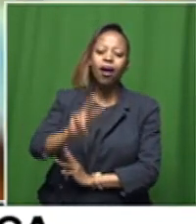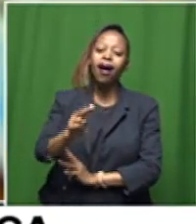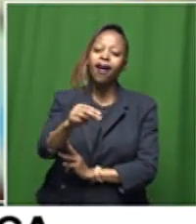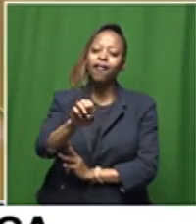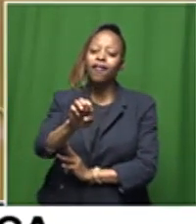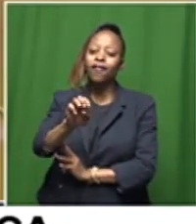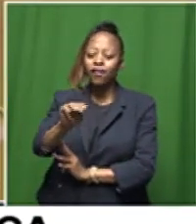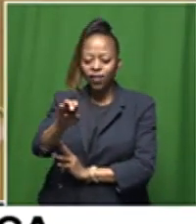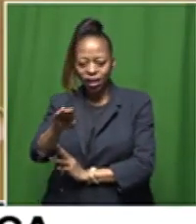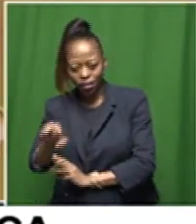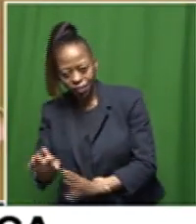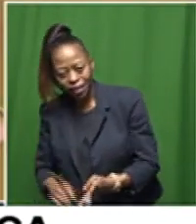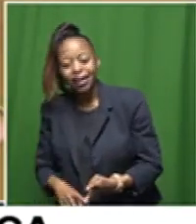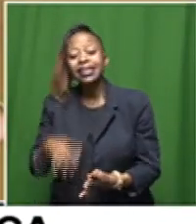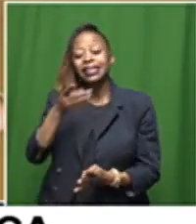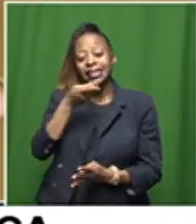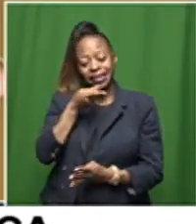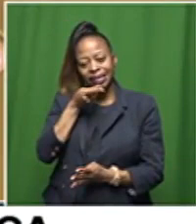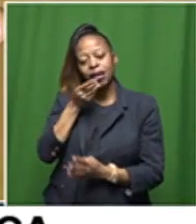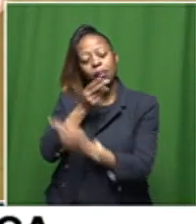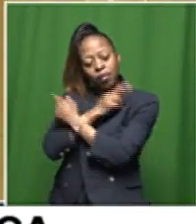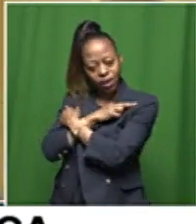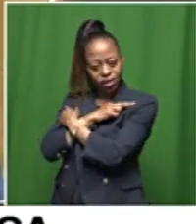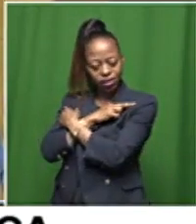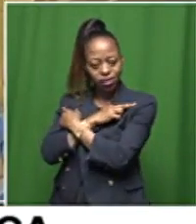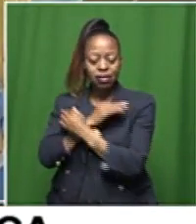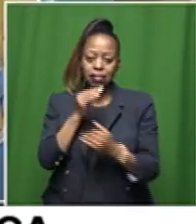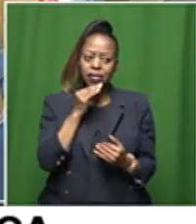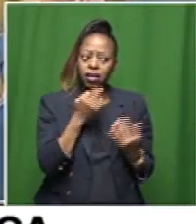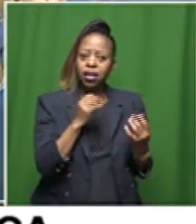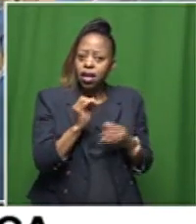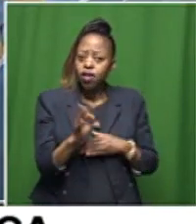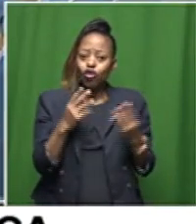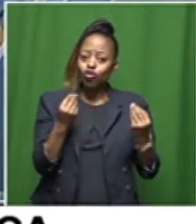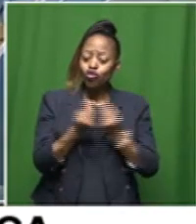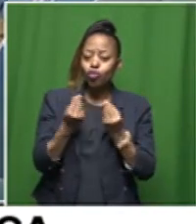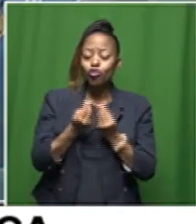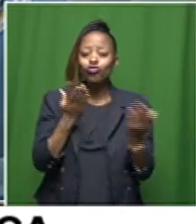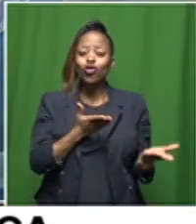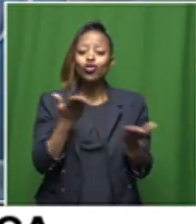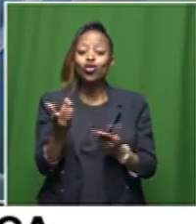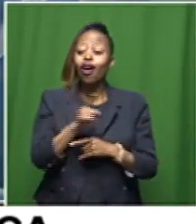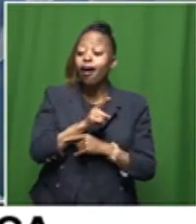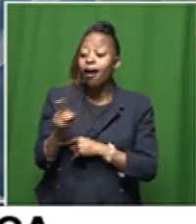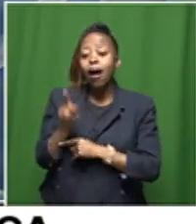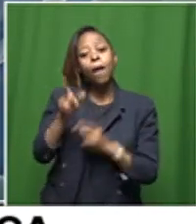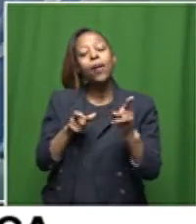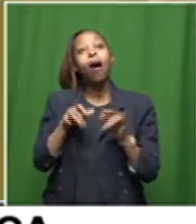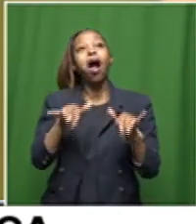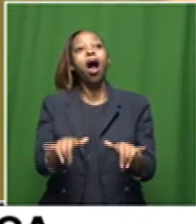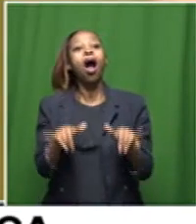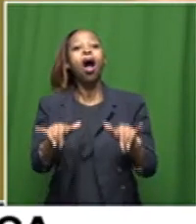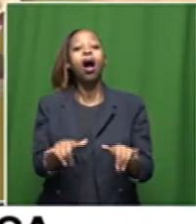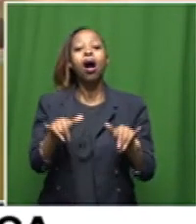will allow clinicians to rest. By doing that, we have seen a number of those who have been waiting for operations,